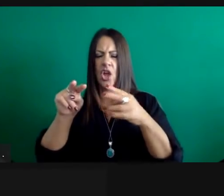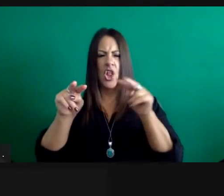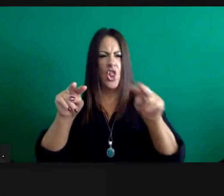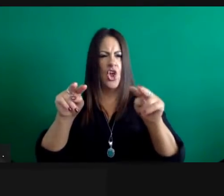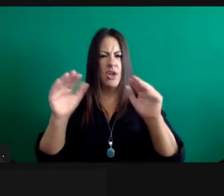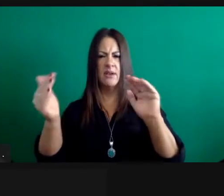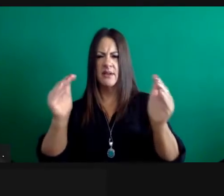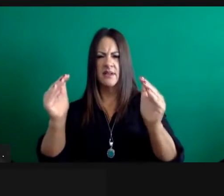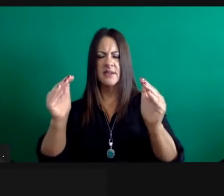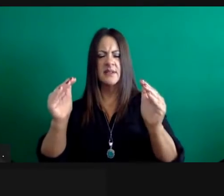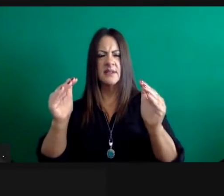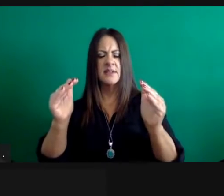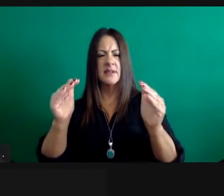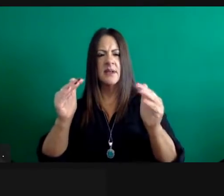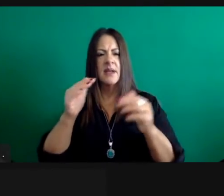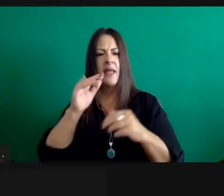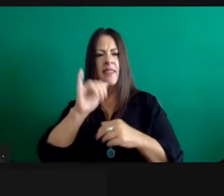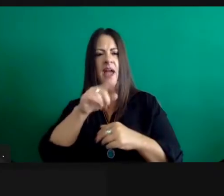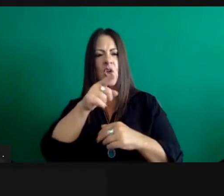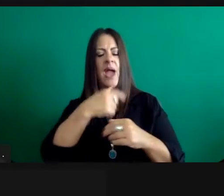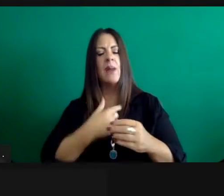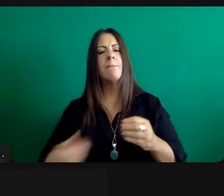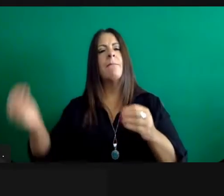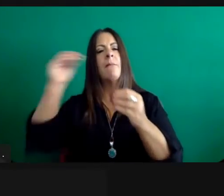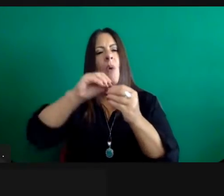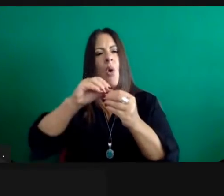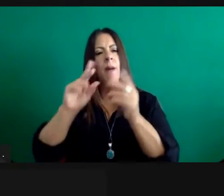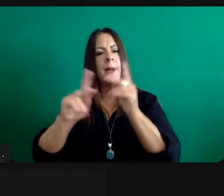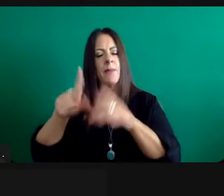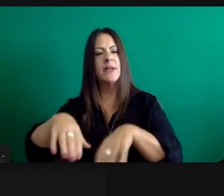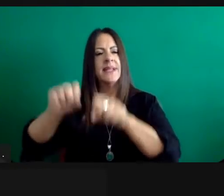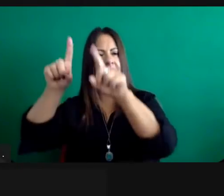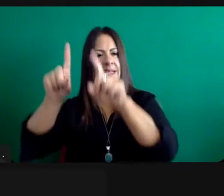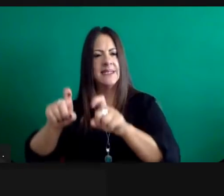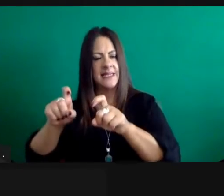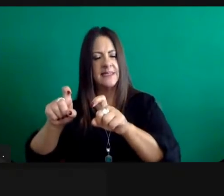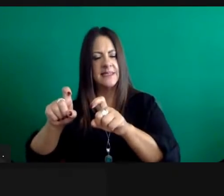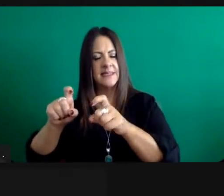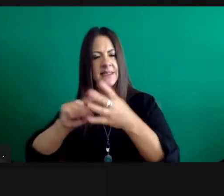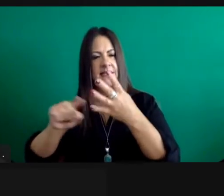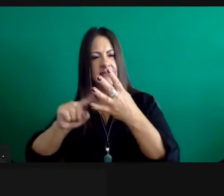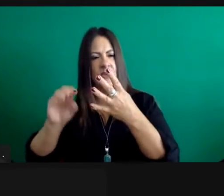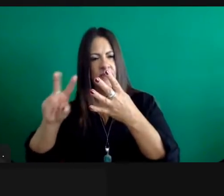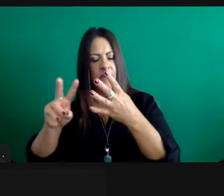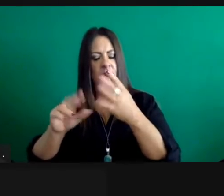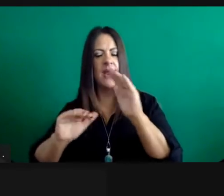increased test load. Can you speak to the reasons why?